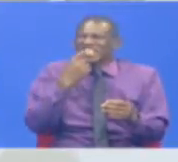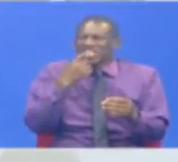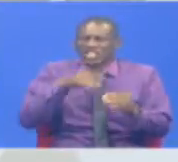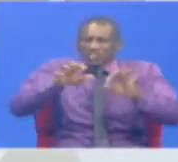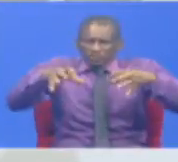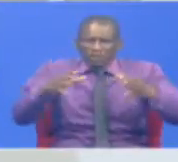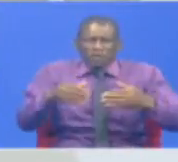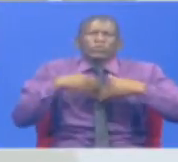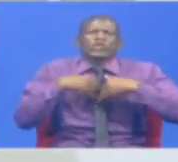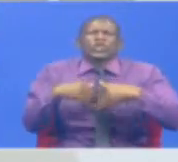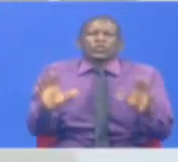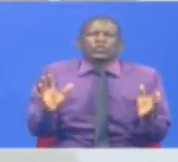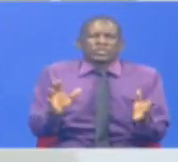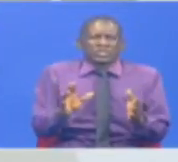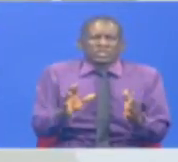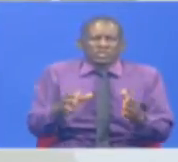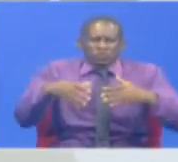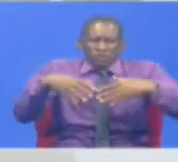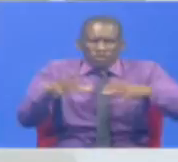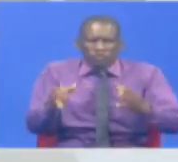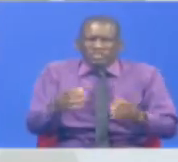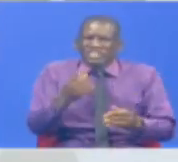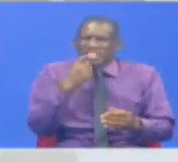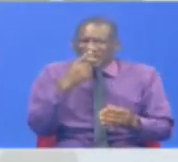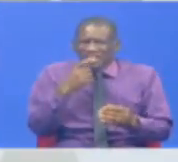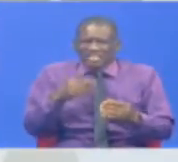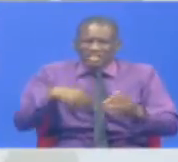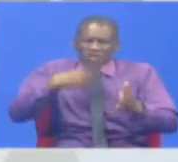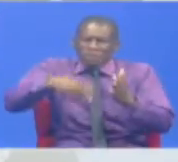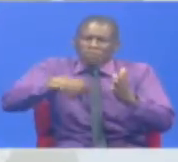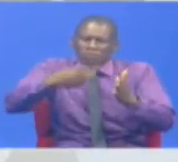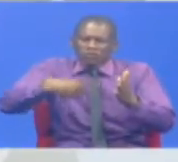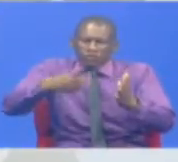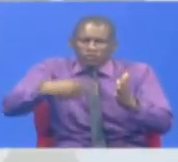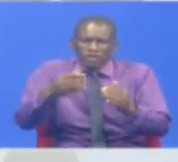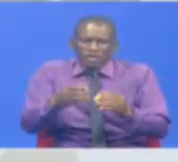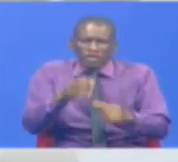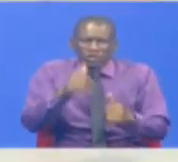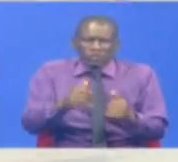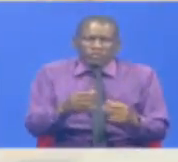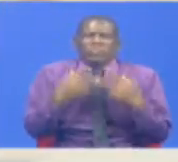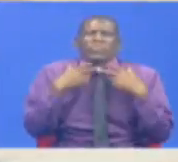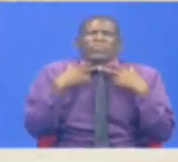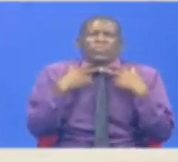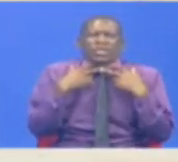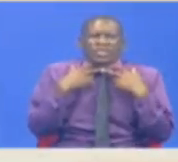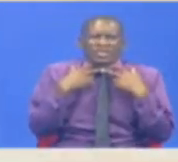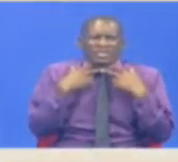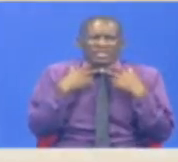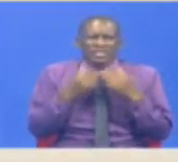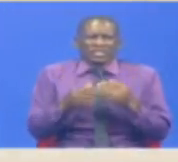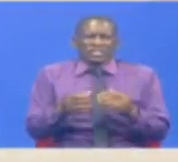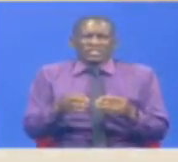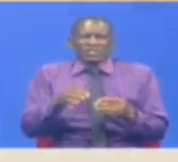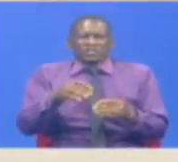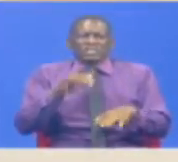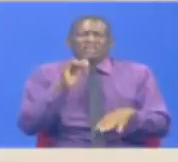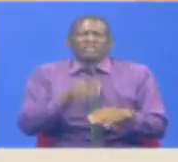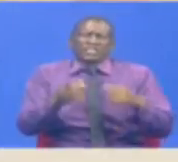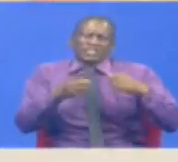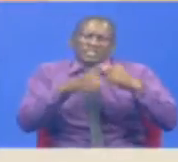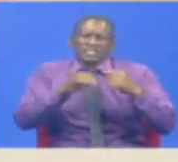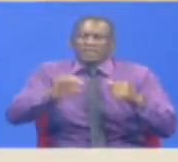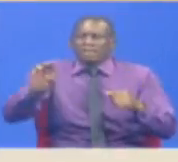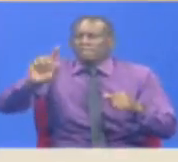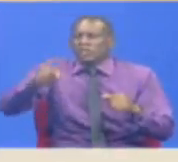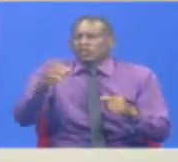a strife over the location of a rice husks processing factory threatens to paralyze the kickoff of the 600 million shillings project. The county